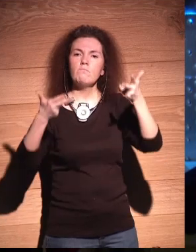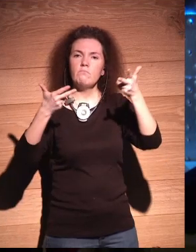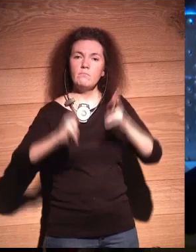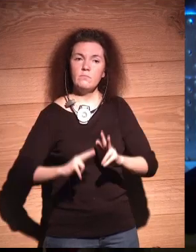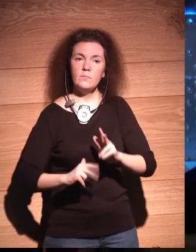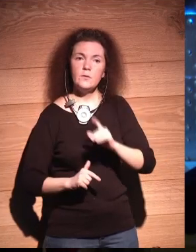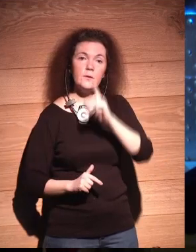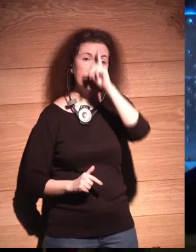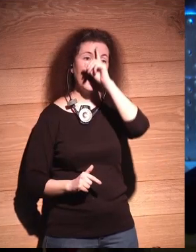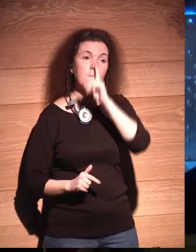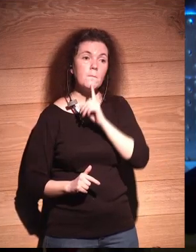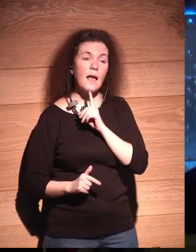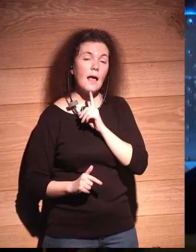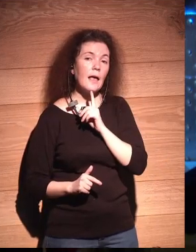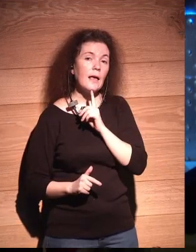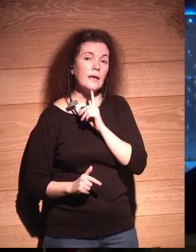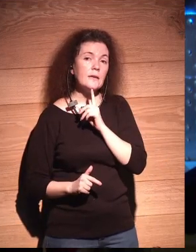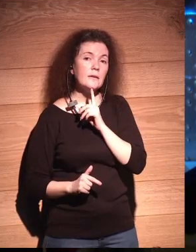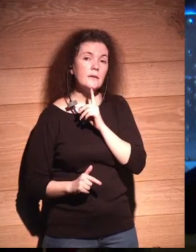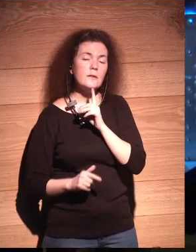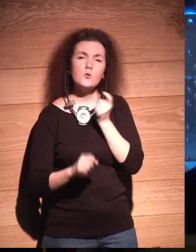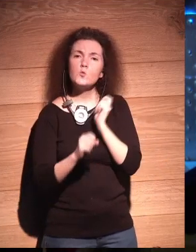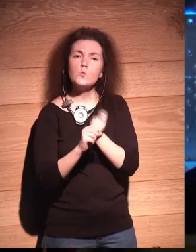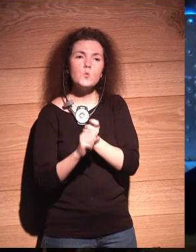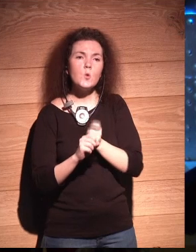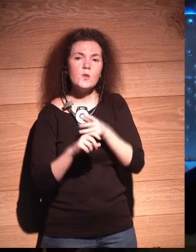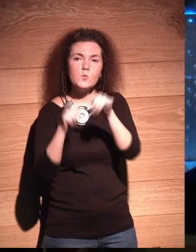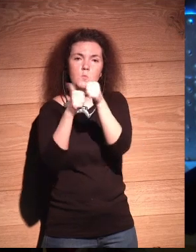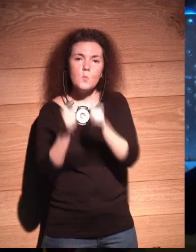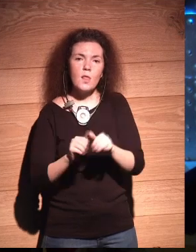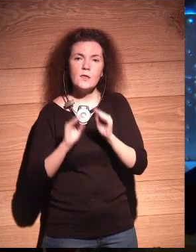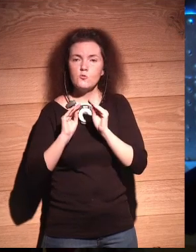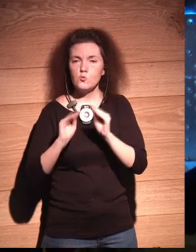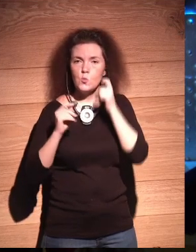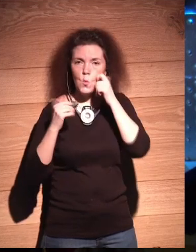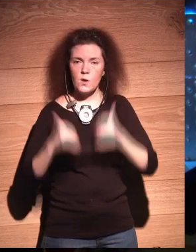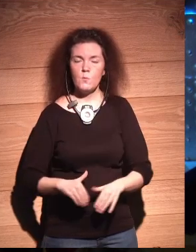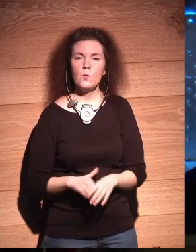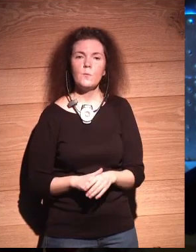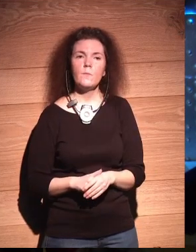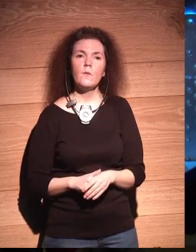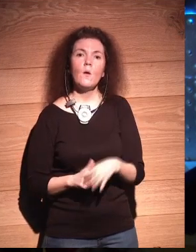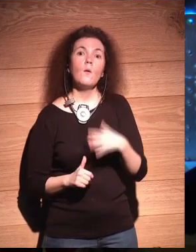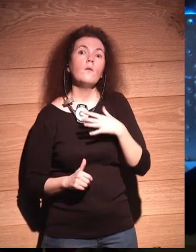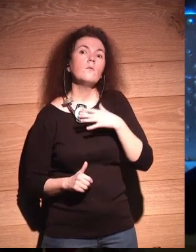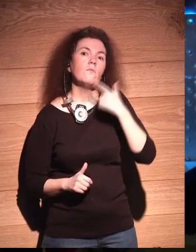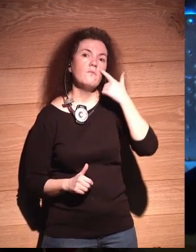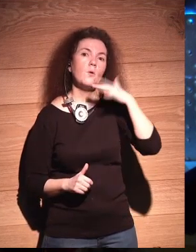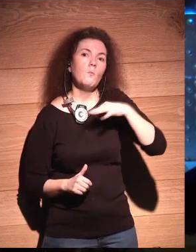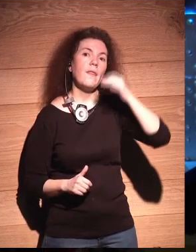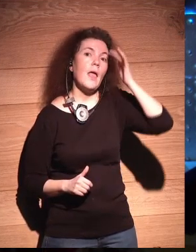his body. Now, of course, you can imagine the difficulty, those of you who are artists who